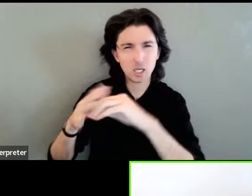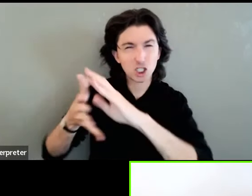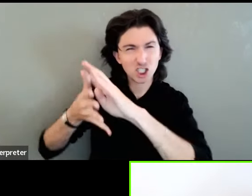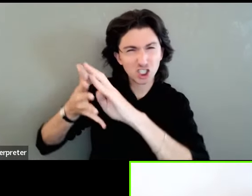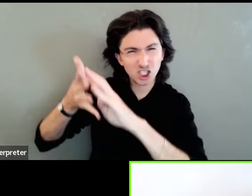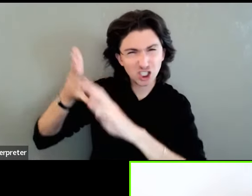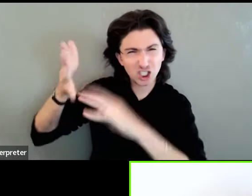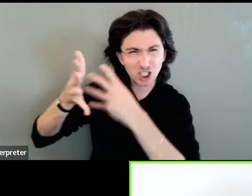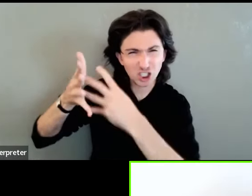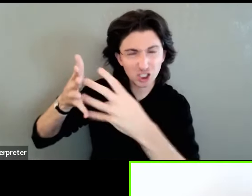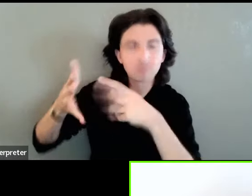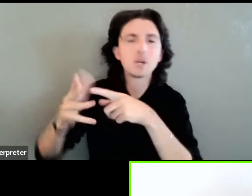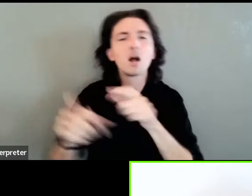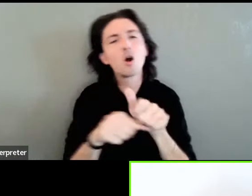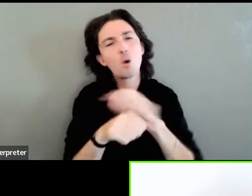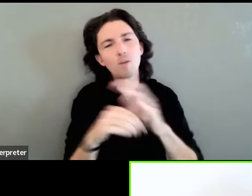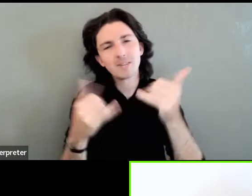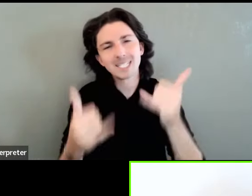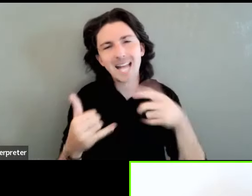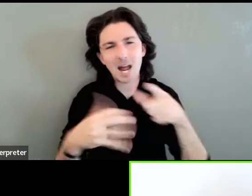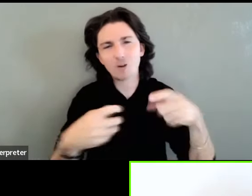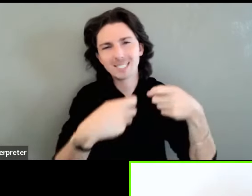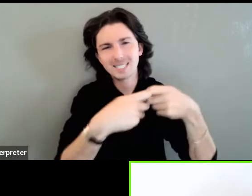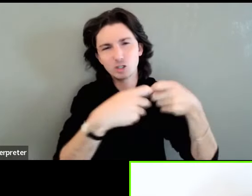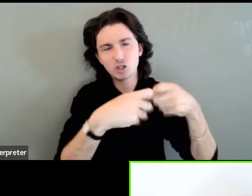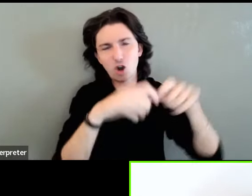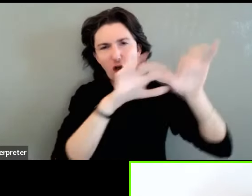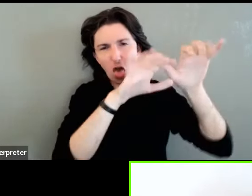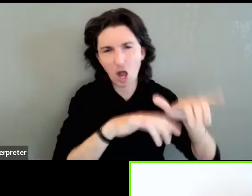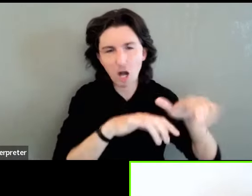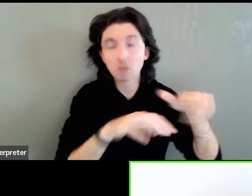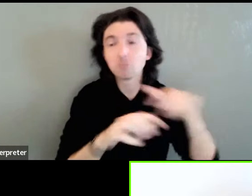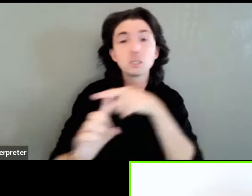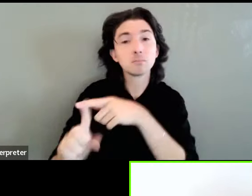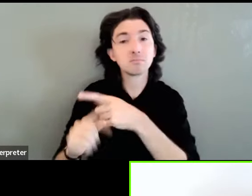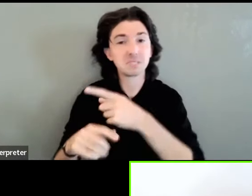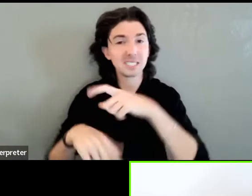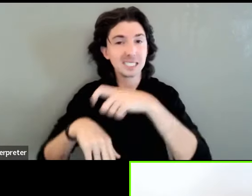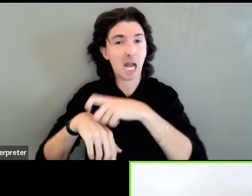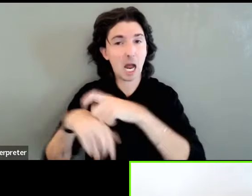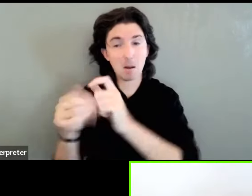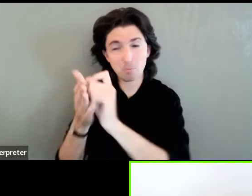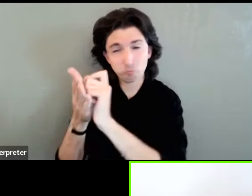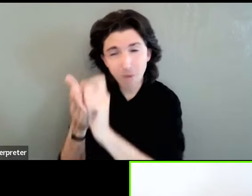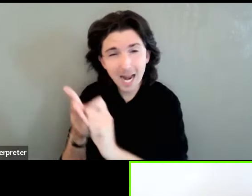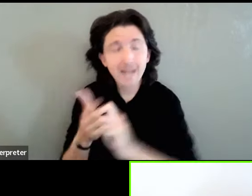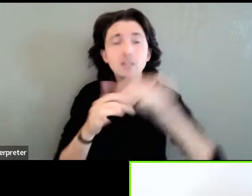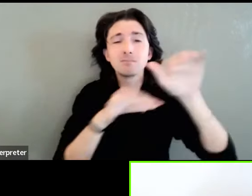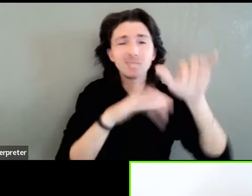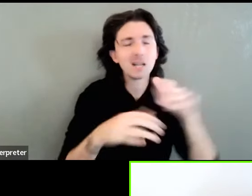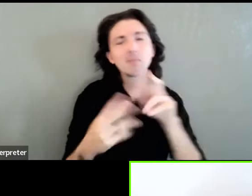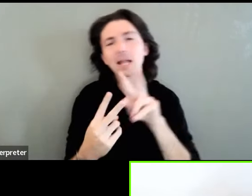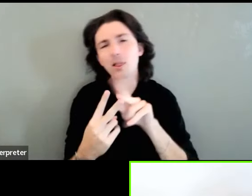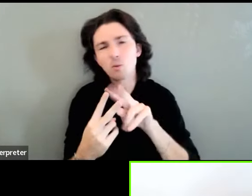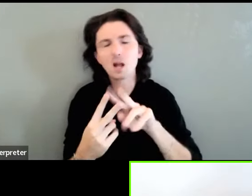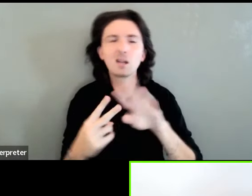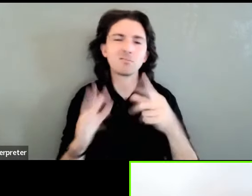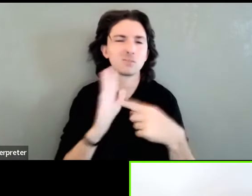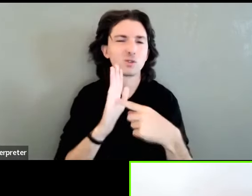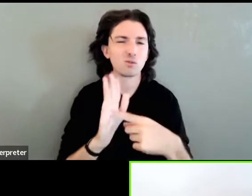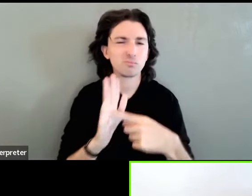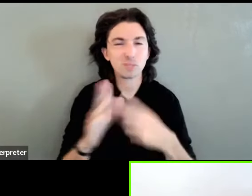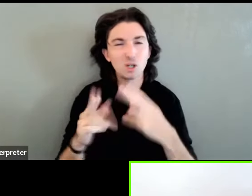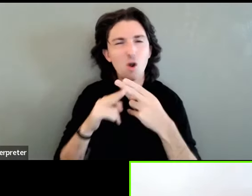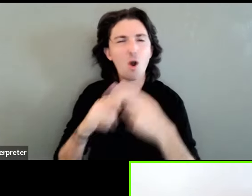done digitally, but there still should be a timesheet of some sort, and we call that the Exhibit G for principal performers. And to your